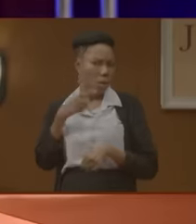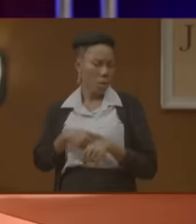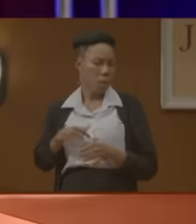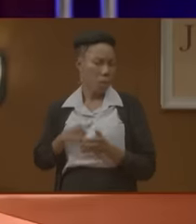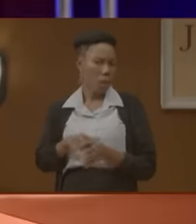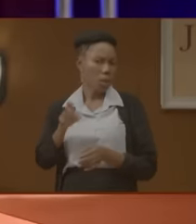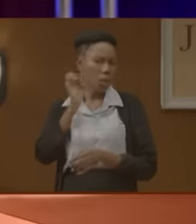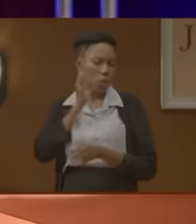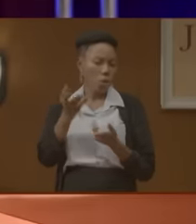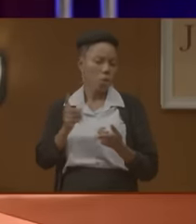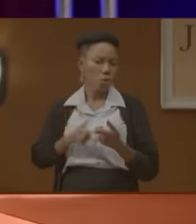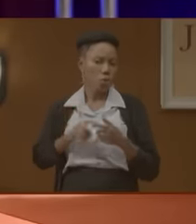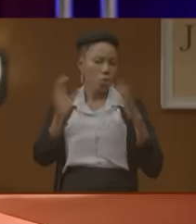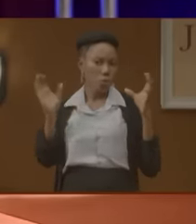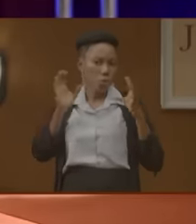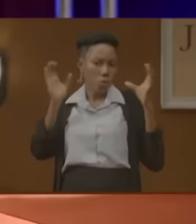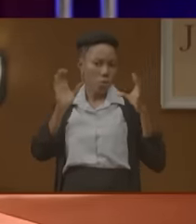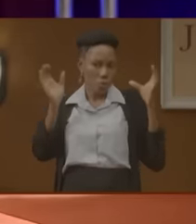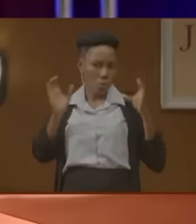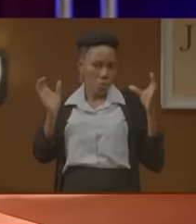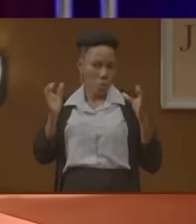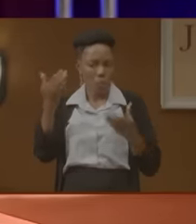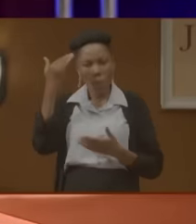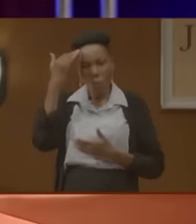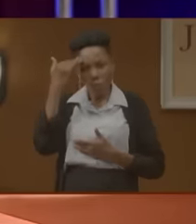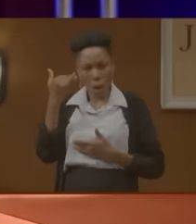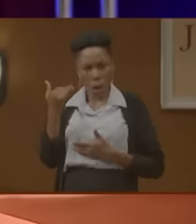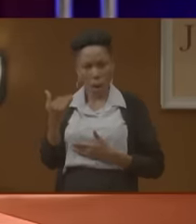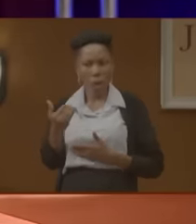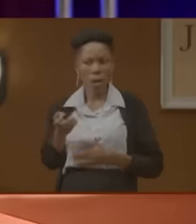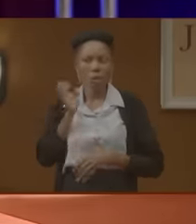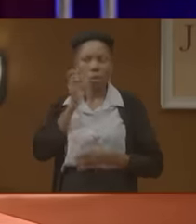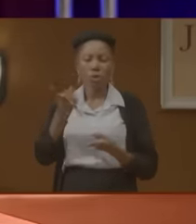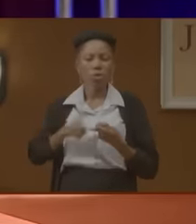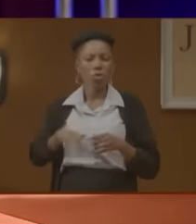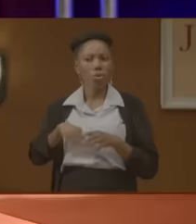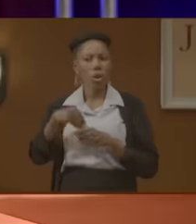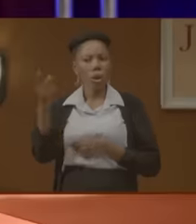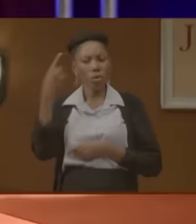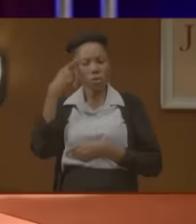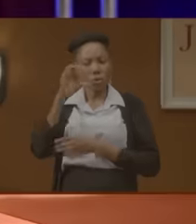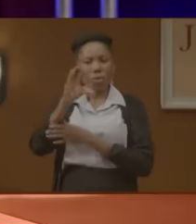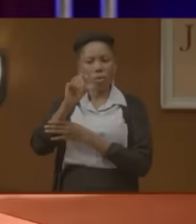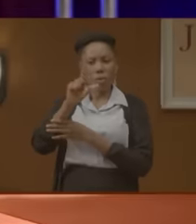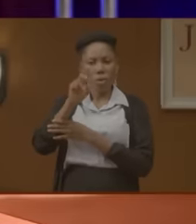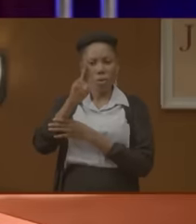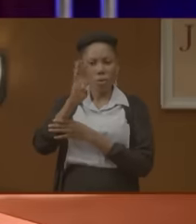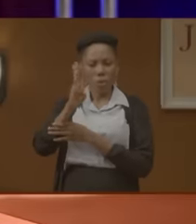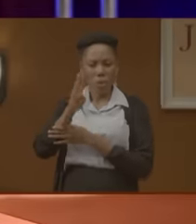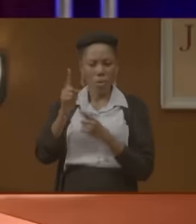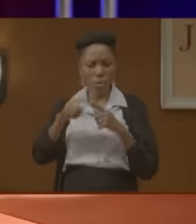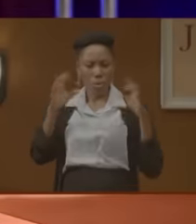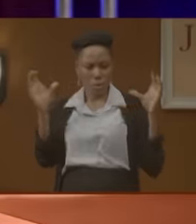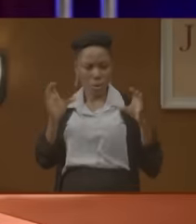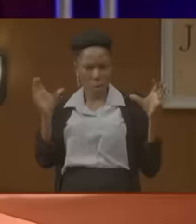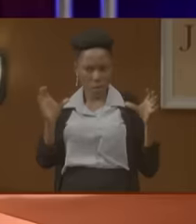And we all felt the guy was the one sponsoring because he was to celebrate it at a club. Flex Club, also. And